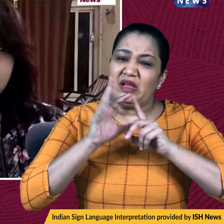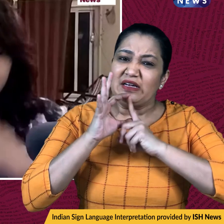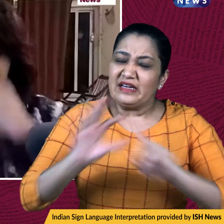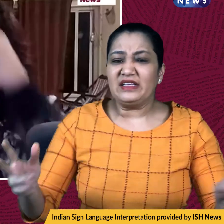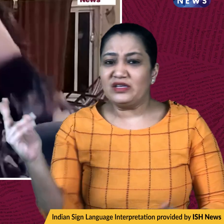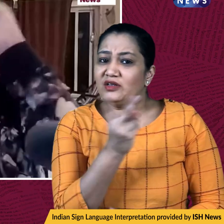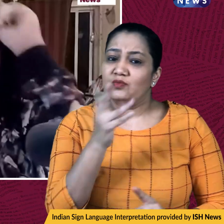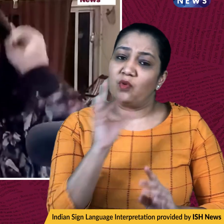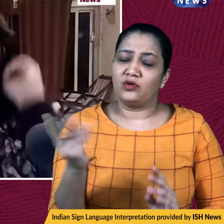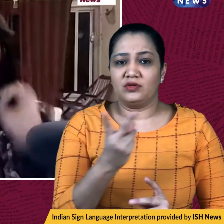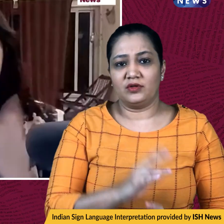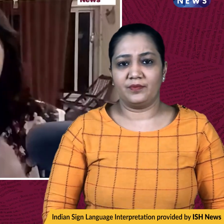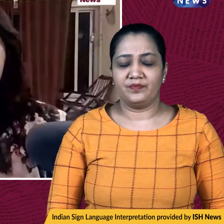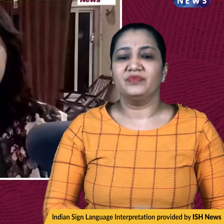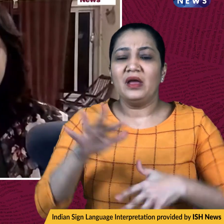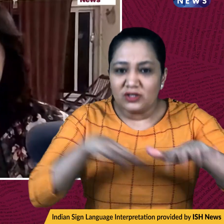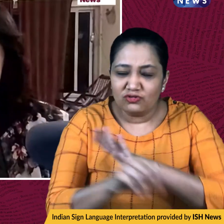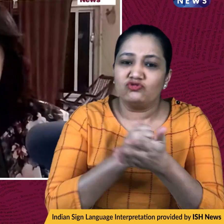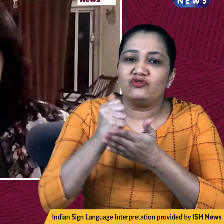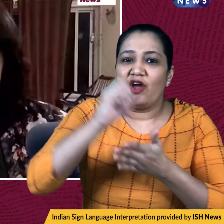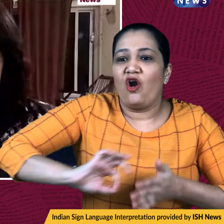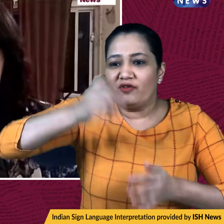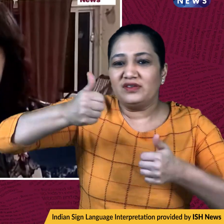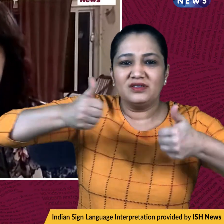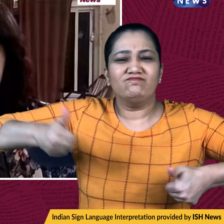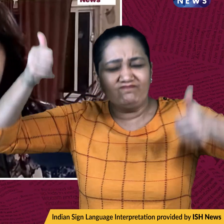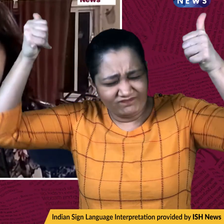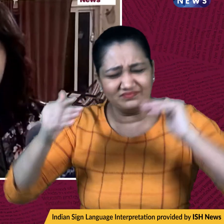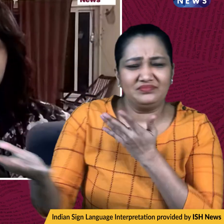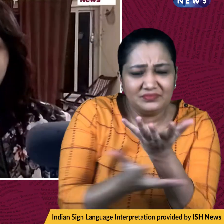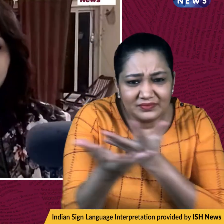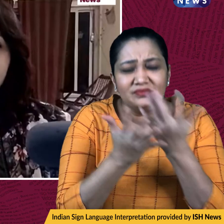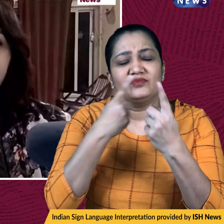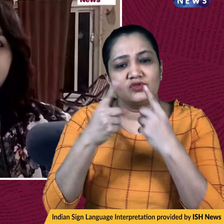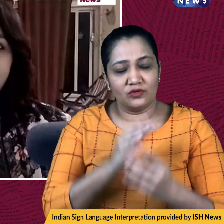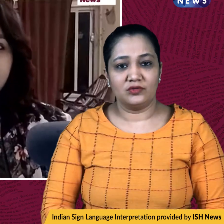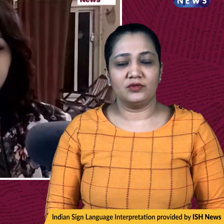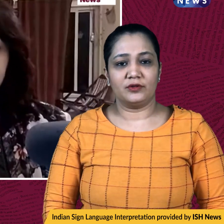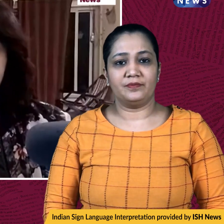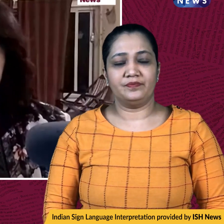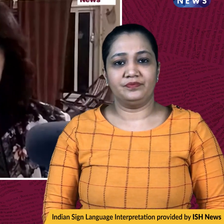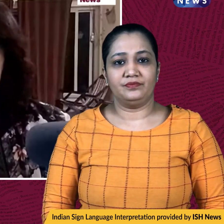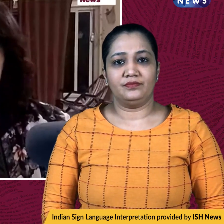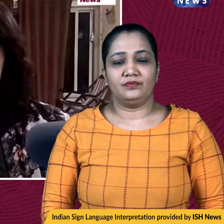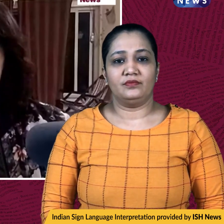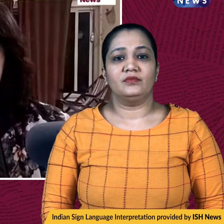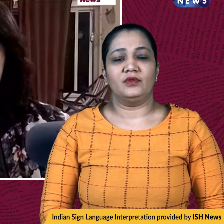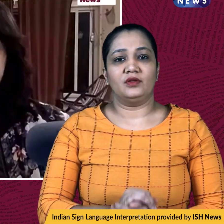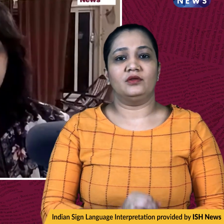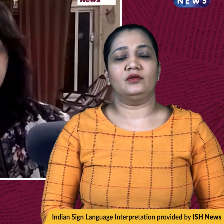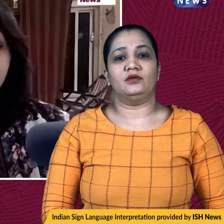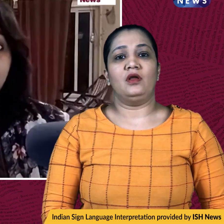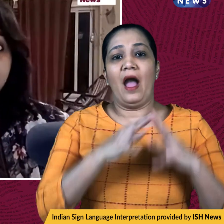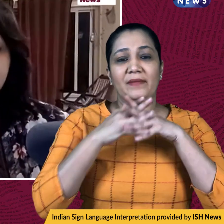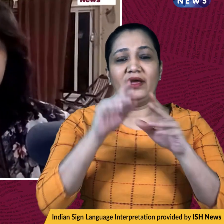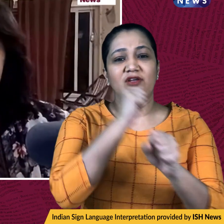horrific for both sides while calling for a diplomatic solution. Now, speaking at the Pentagon on Friday, US General Mark Milley